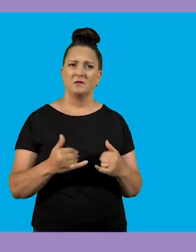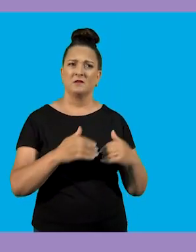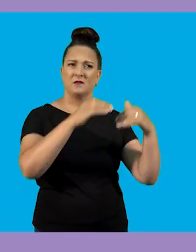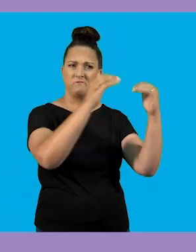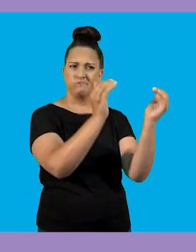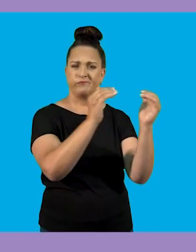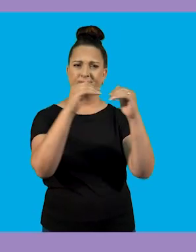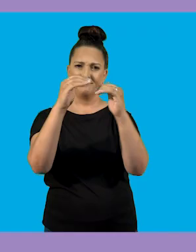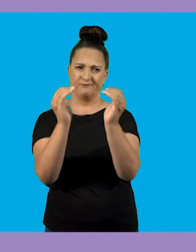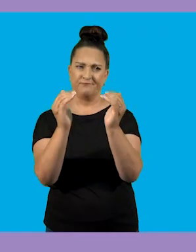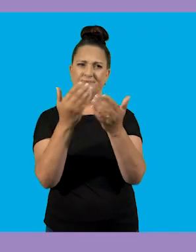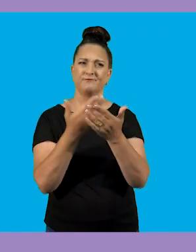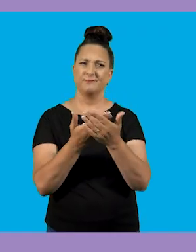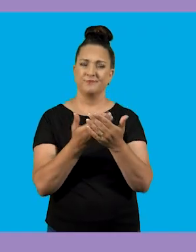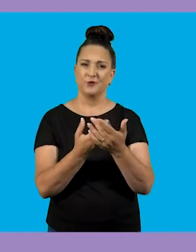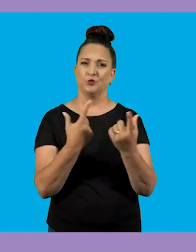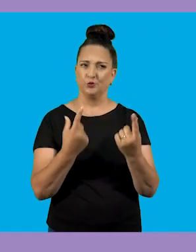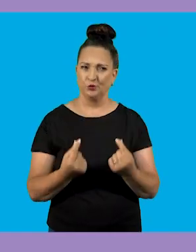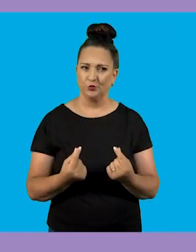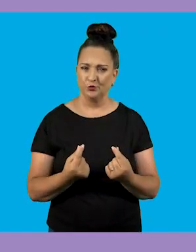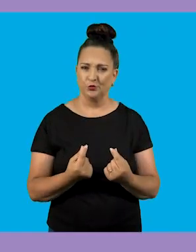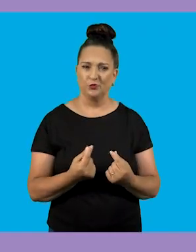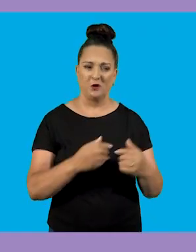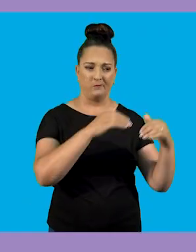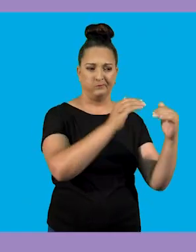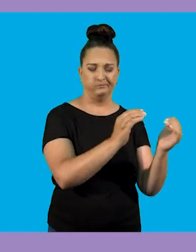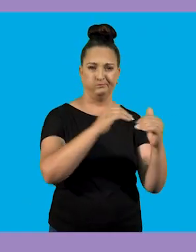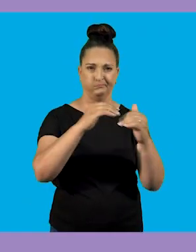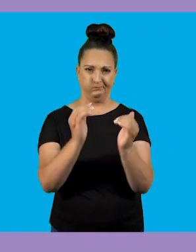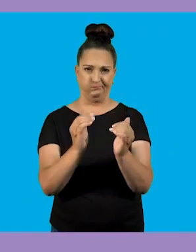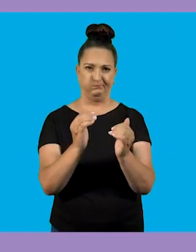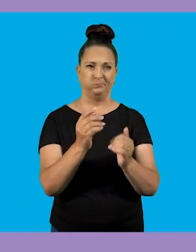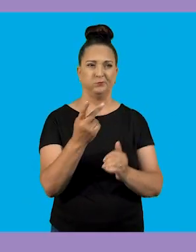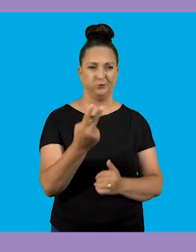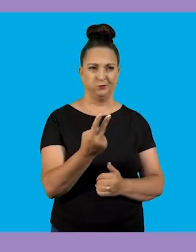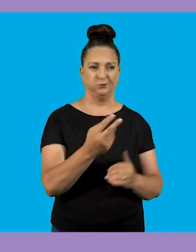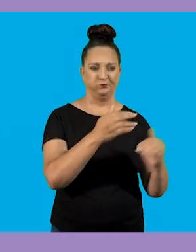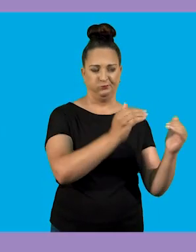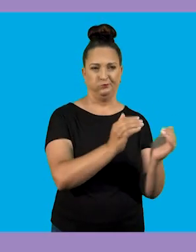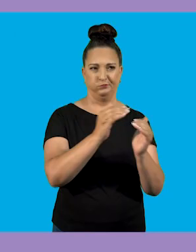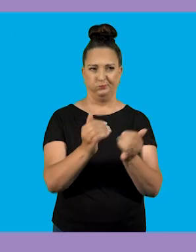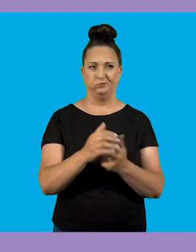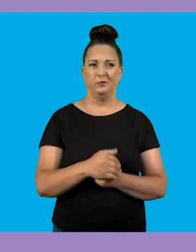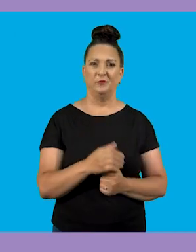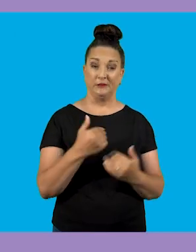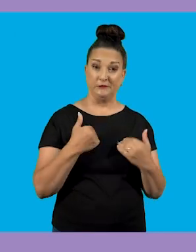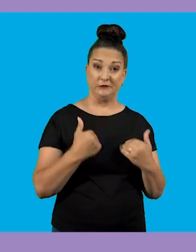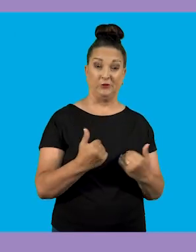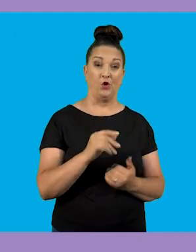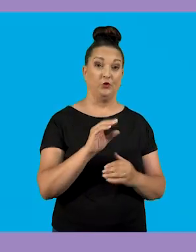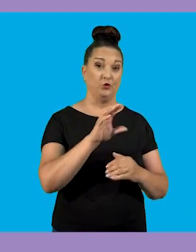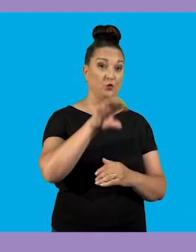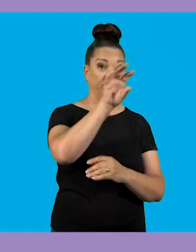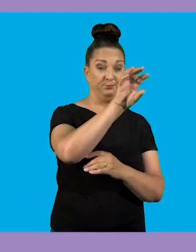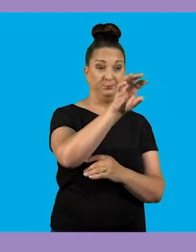are quadratic trinomials, that means we are going to have 2 brackets at the top, 2 brackets at the bottom. Let's deal with the numerator